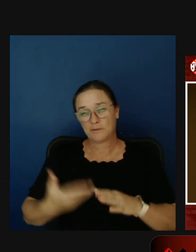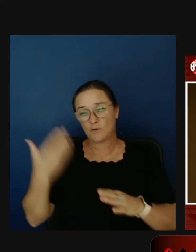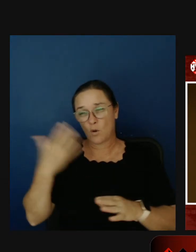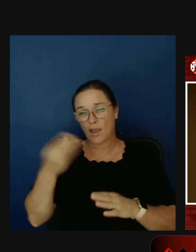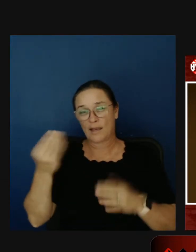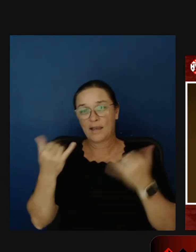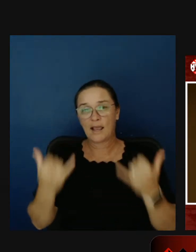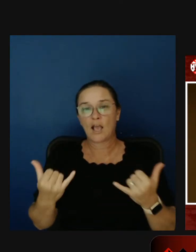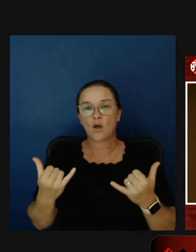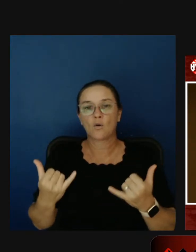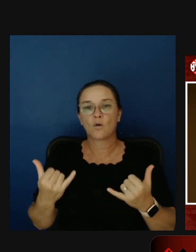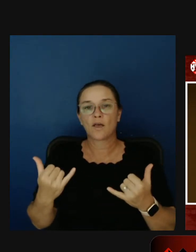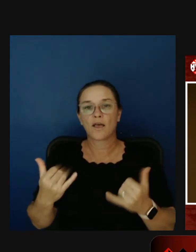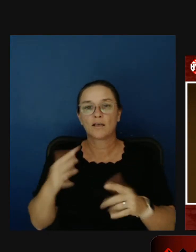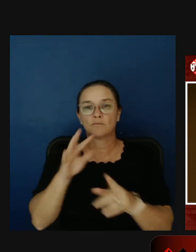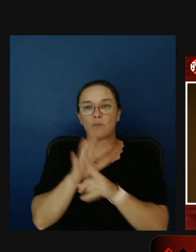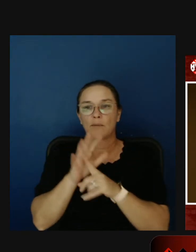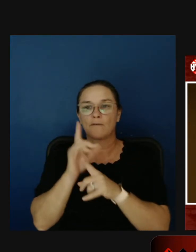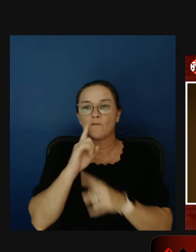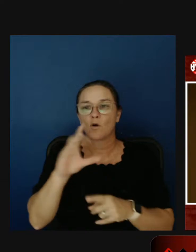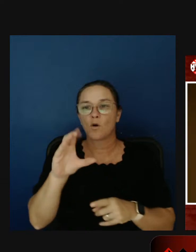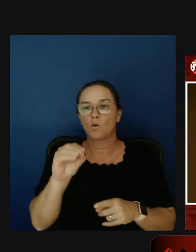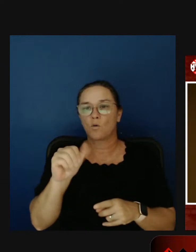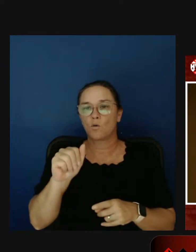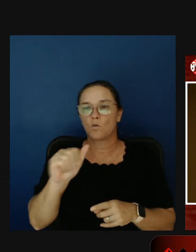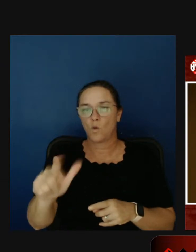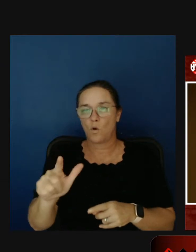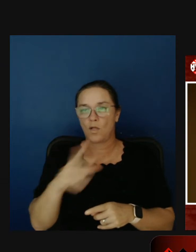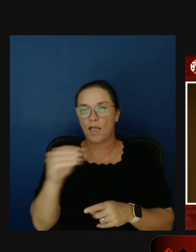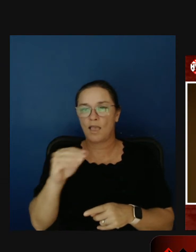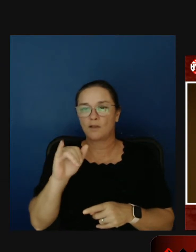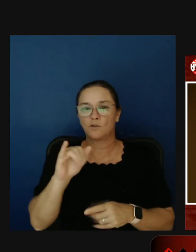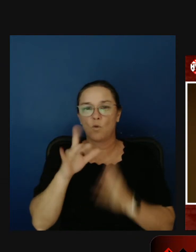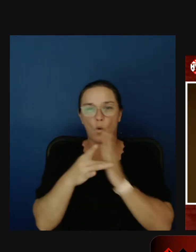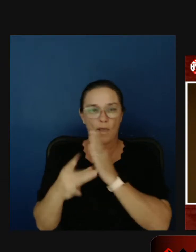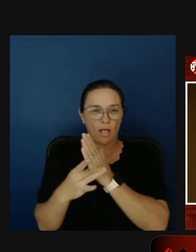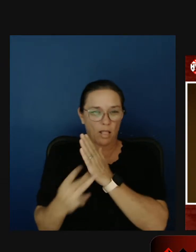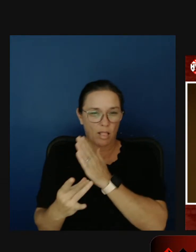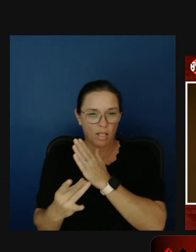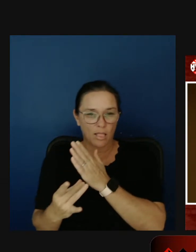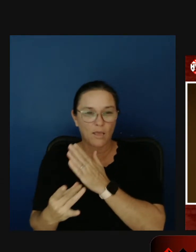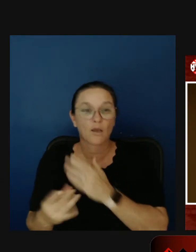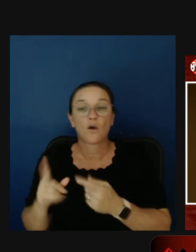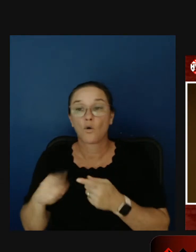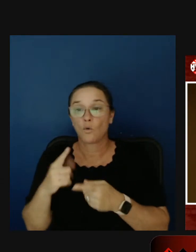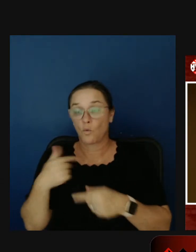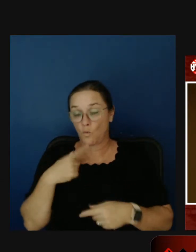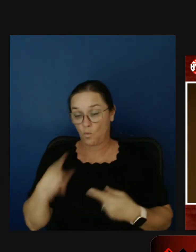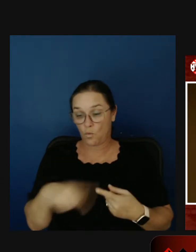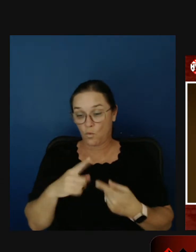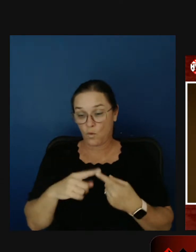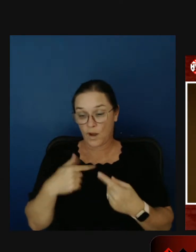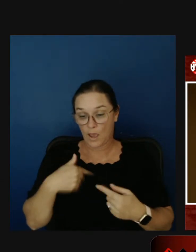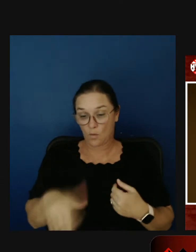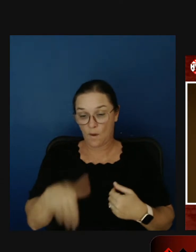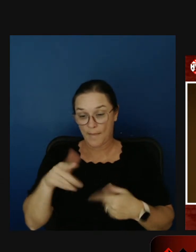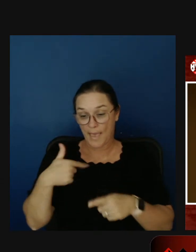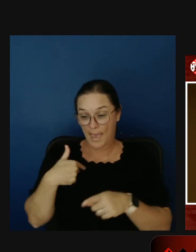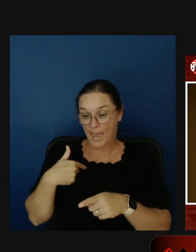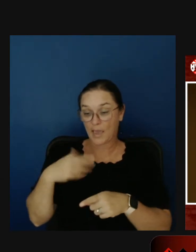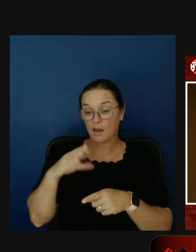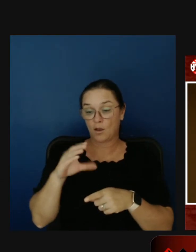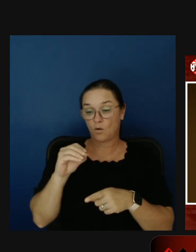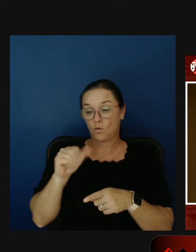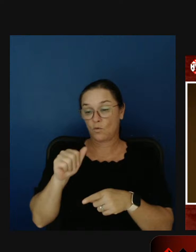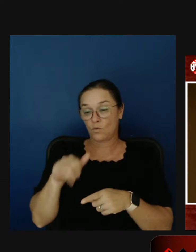its coal and oil deposits. So where I grew up, was a coal mine. There was a coal mine disaster in the 30s that